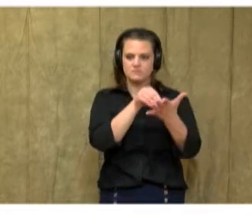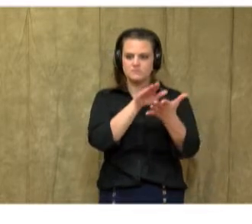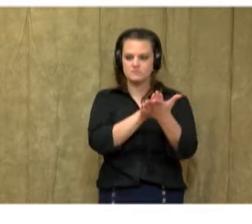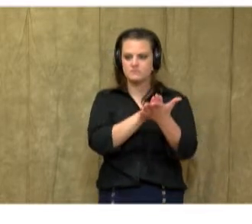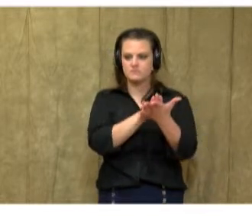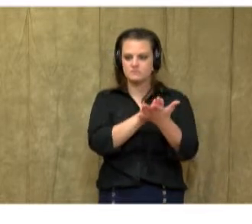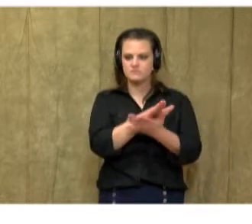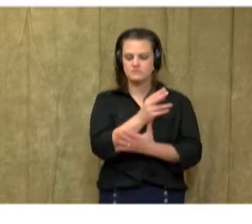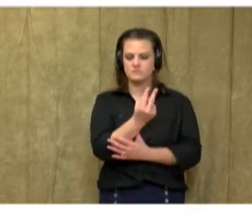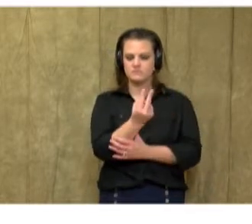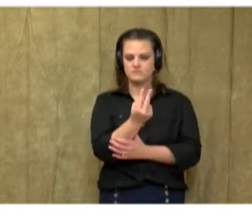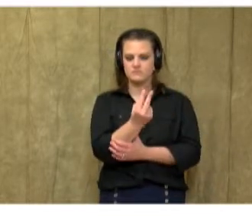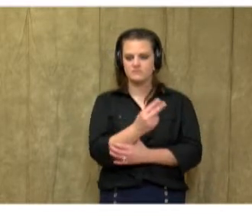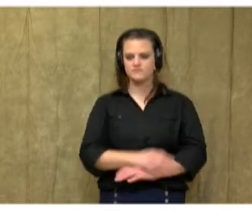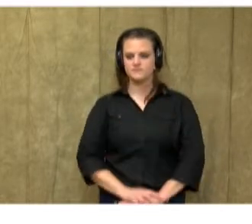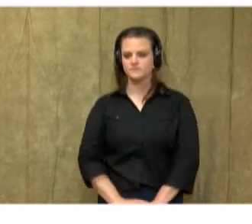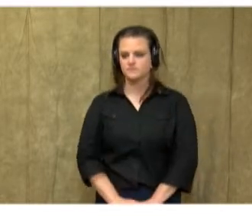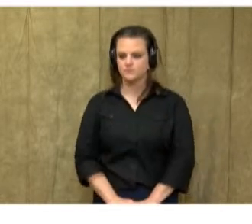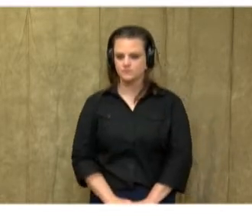that down.